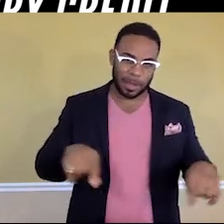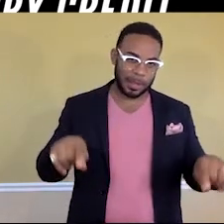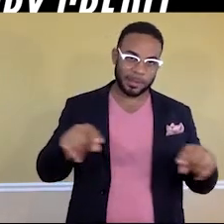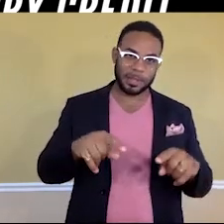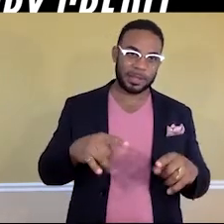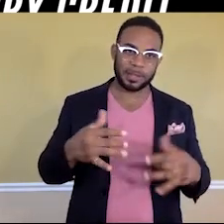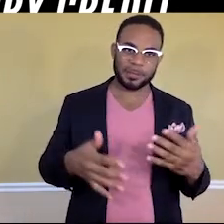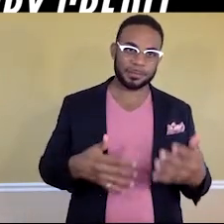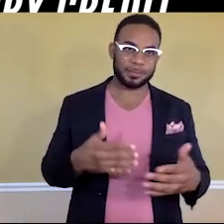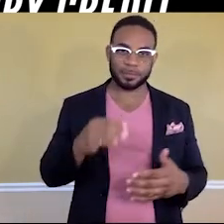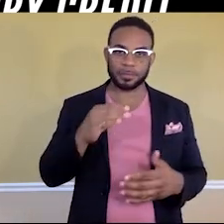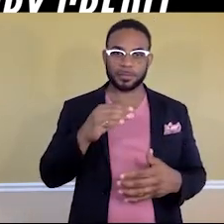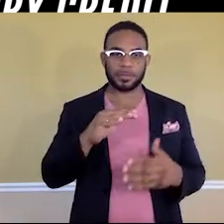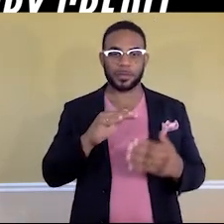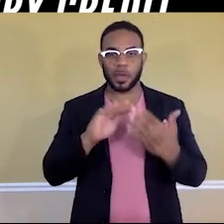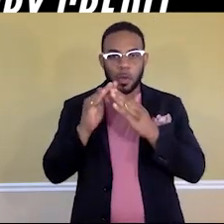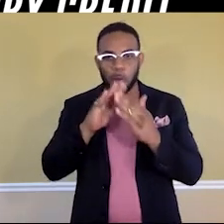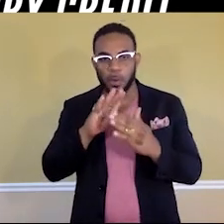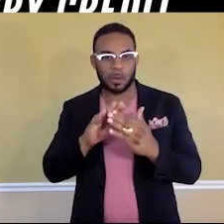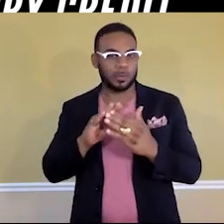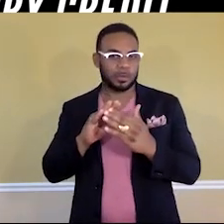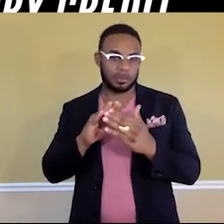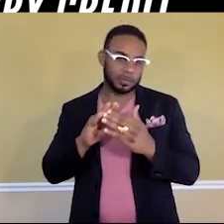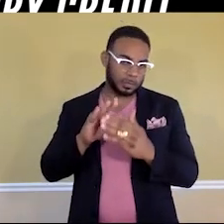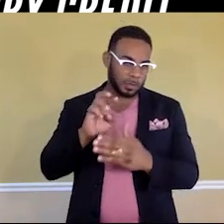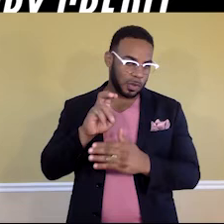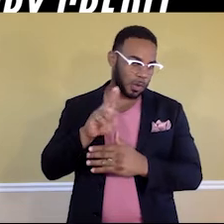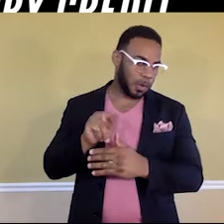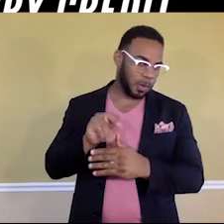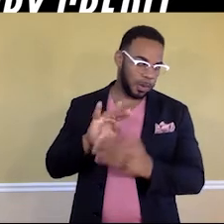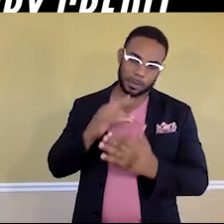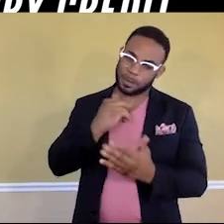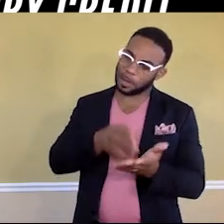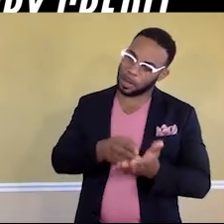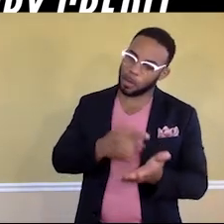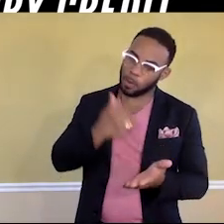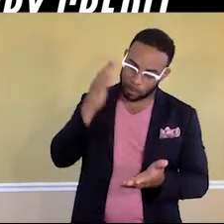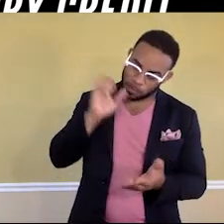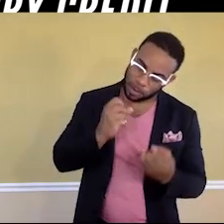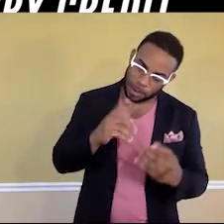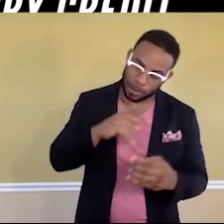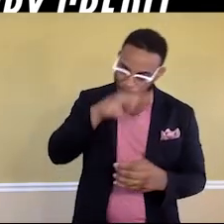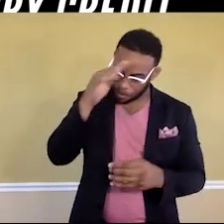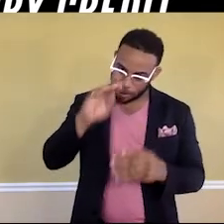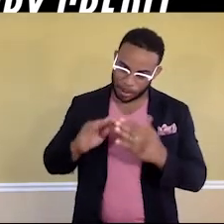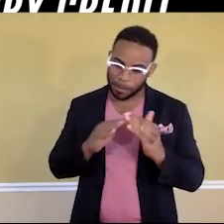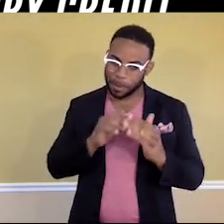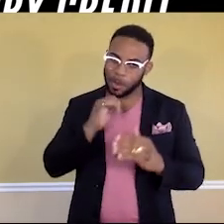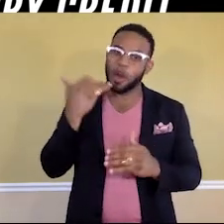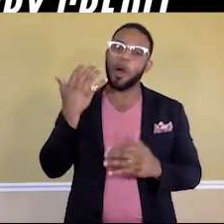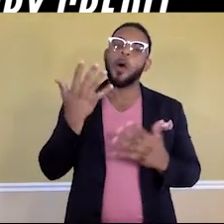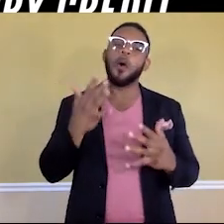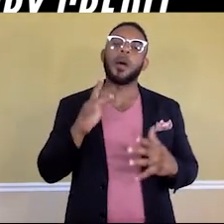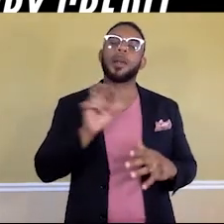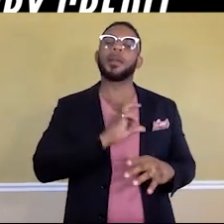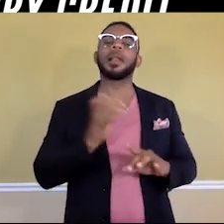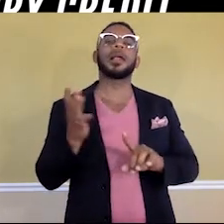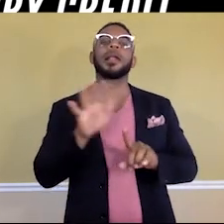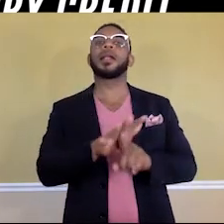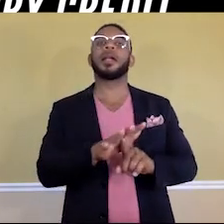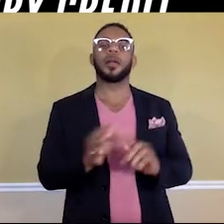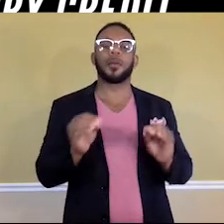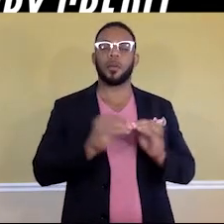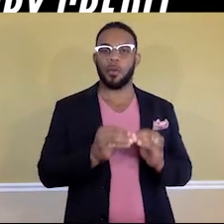these urban communities that, or really, let's be honest, we know for a lot of these Black neighborhoods, they're already policed